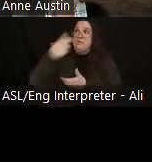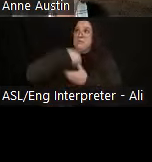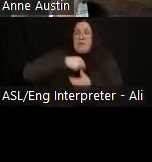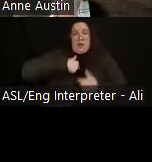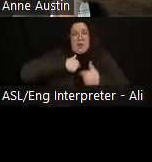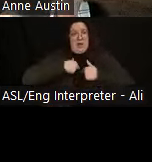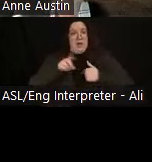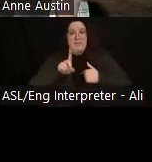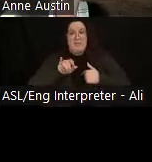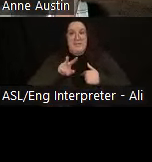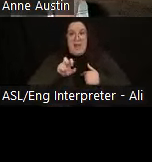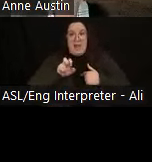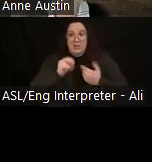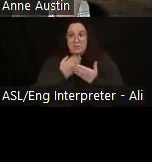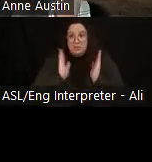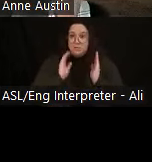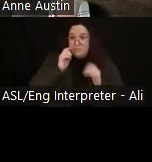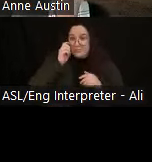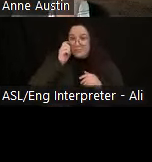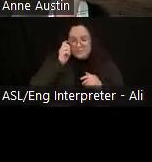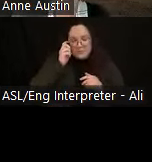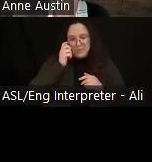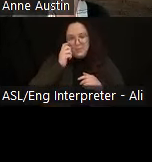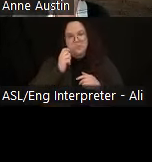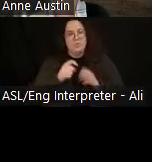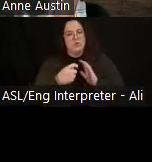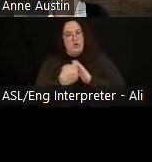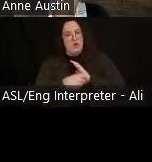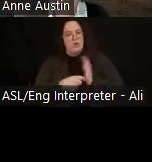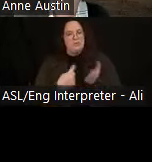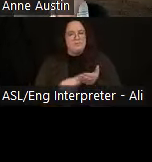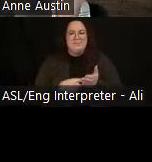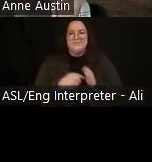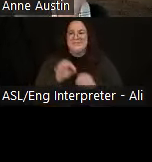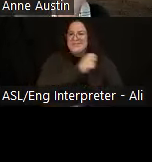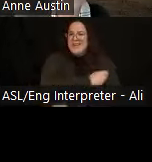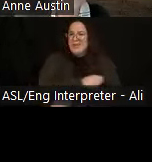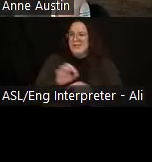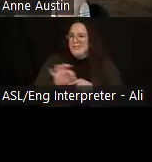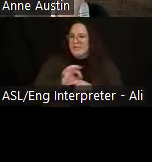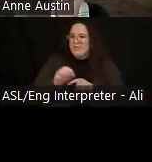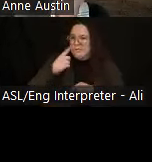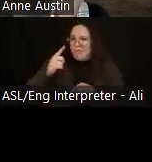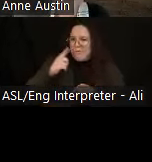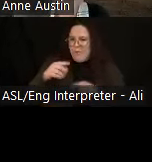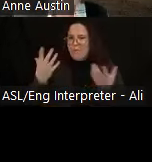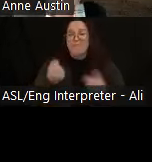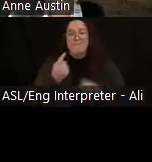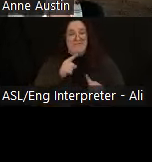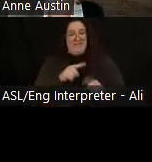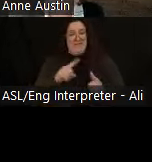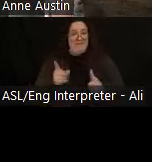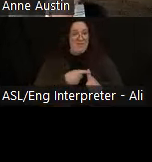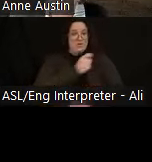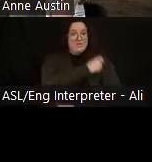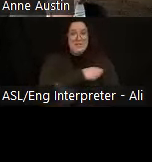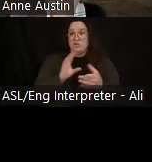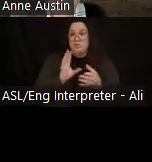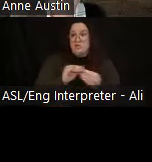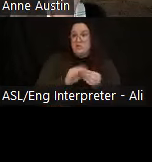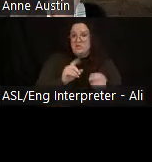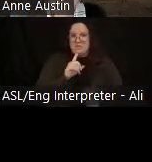She leaves interpretation to how the tattoos were functioning, but this was really the first figural tattoo mentioned. However, it's really a lone